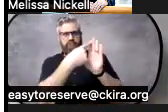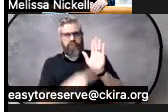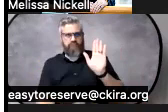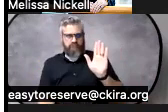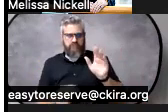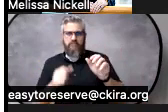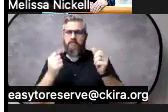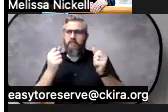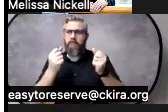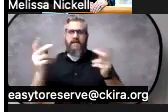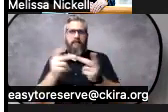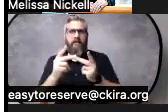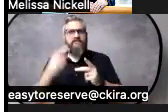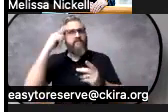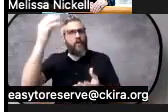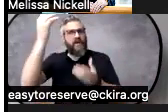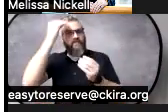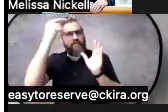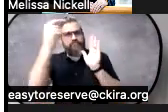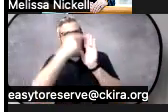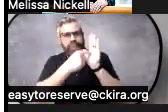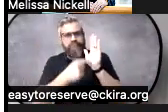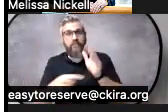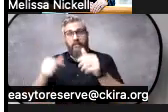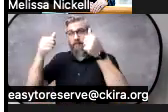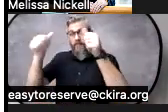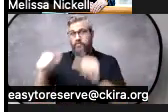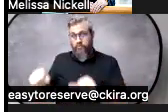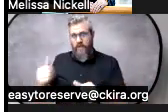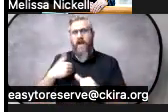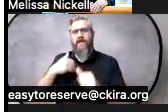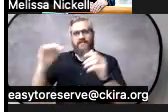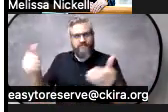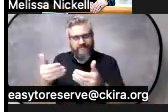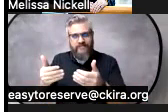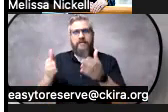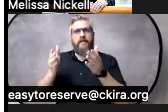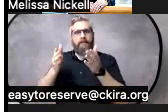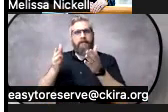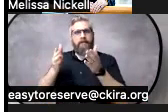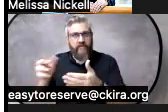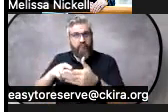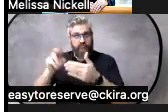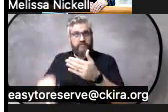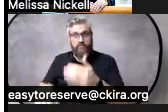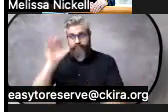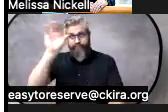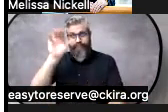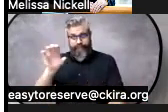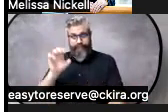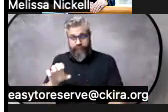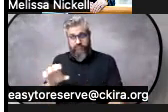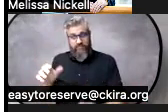points of information. Although a poster will have an introduction section, a method section, a results section, and also a